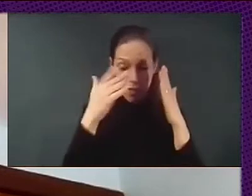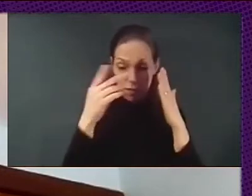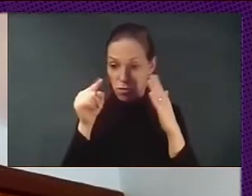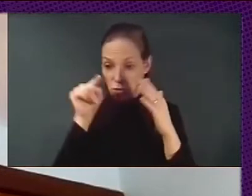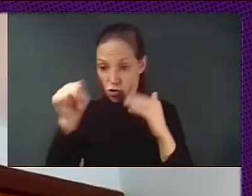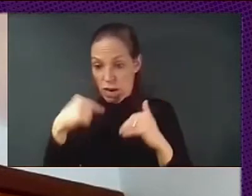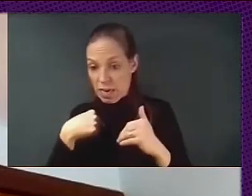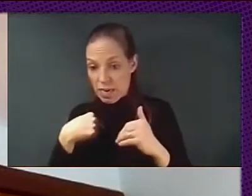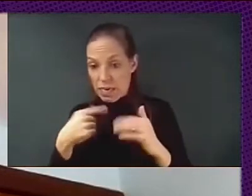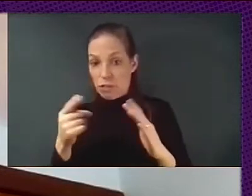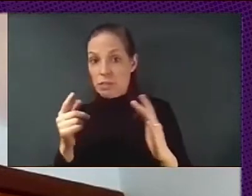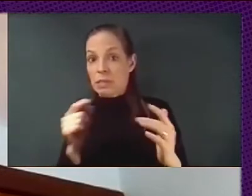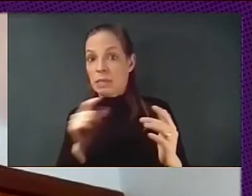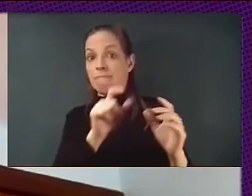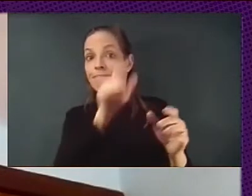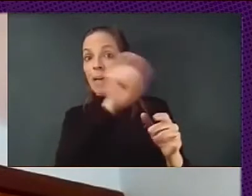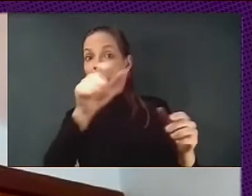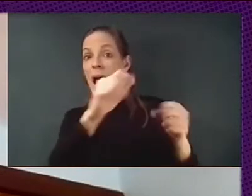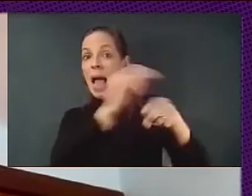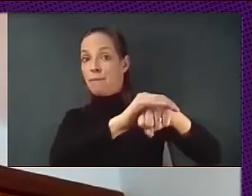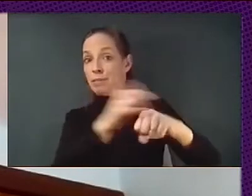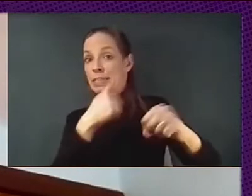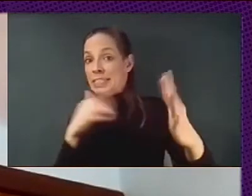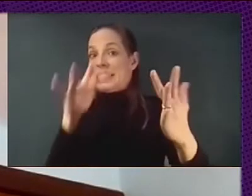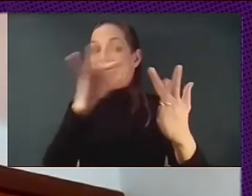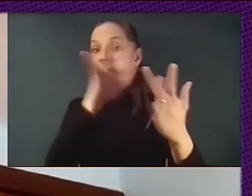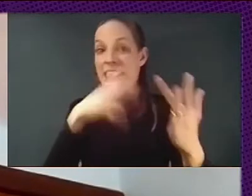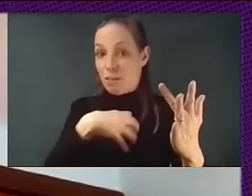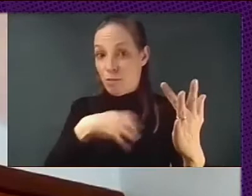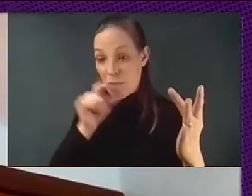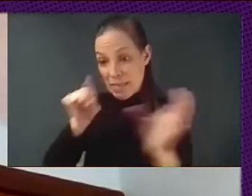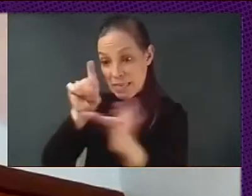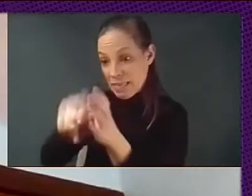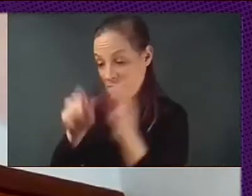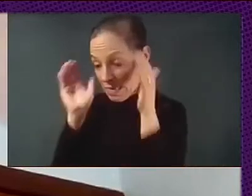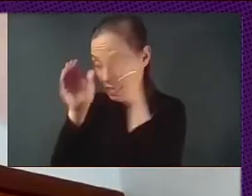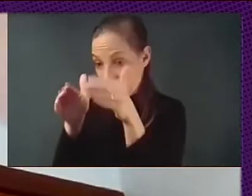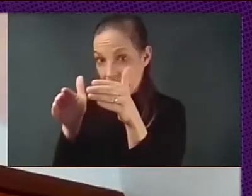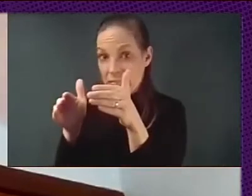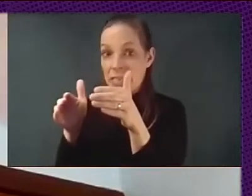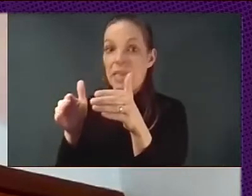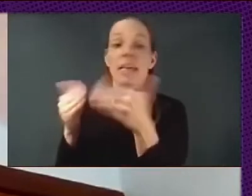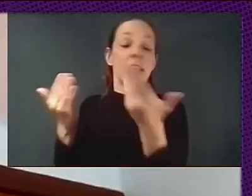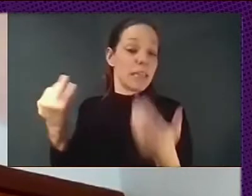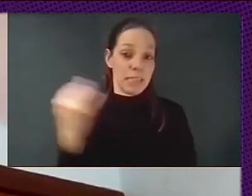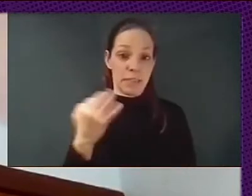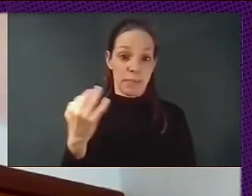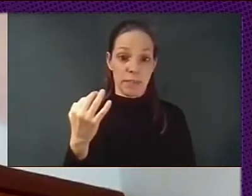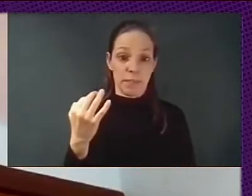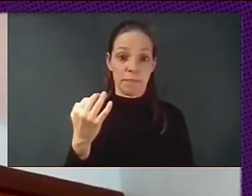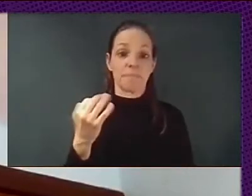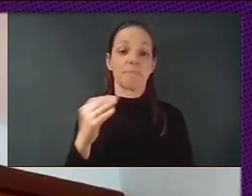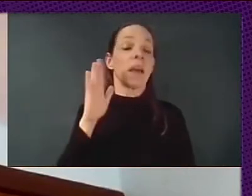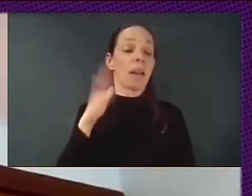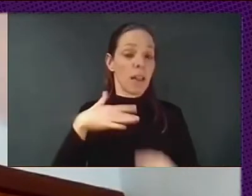it's impossible to get people to sign up for more than one or two or three social networks, right? Or four, you know, it's never going to be a lot. So